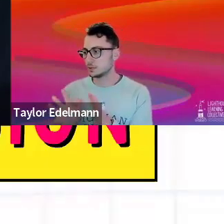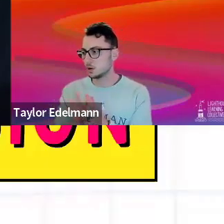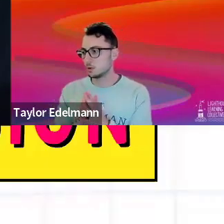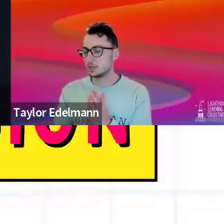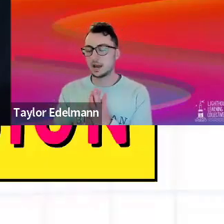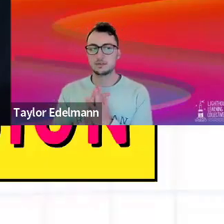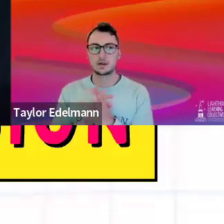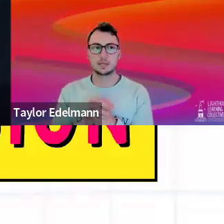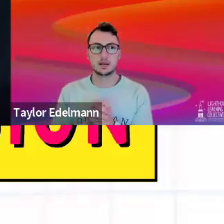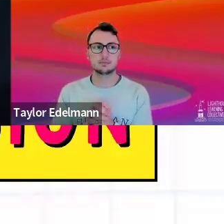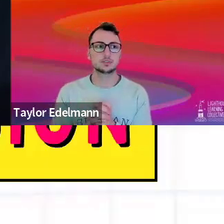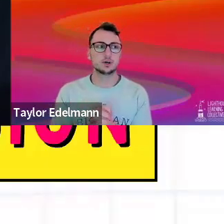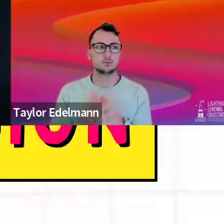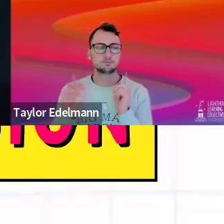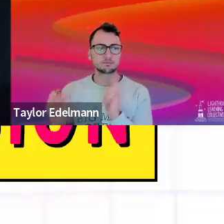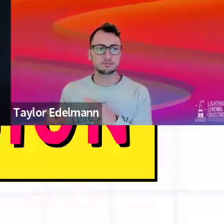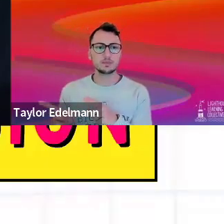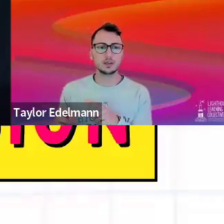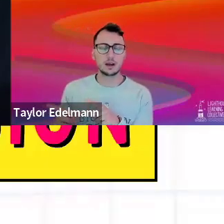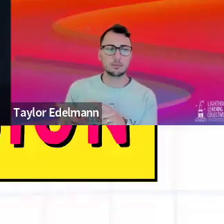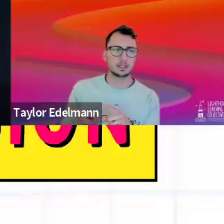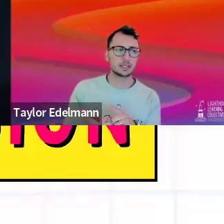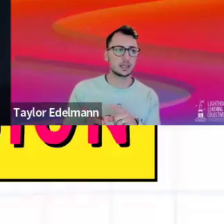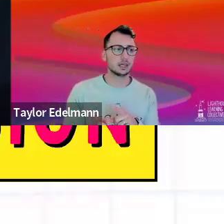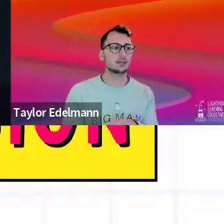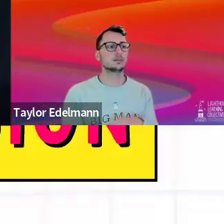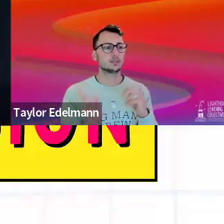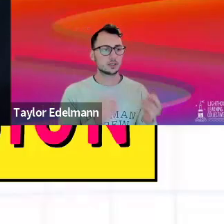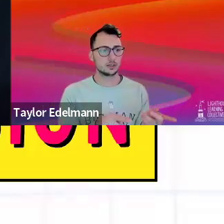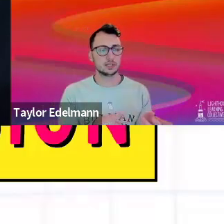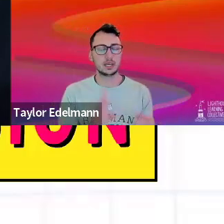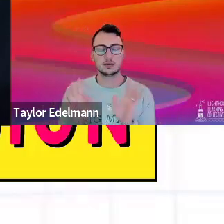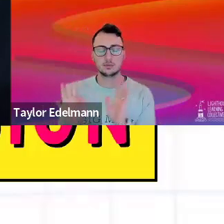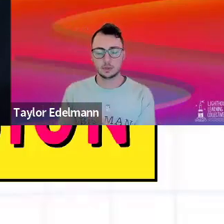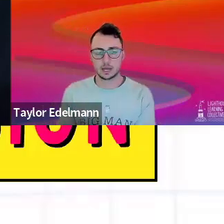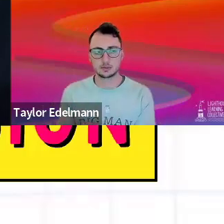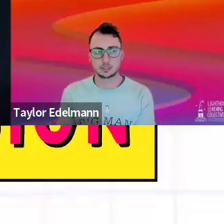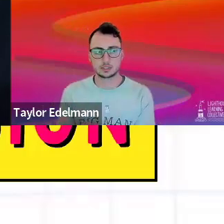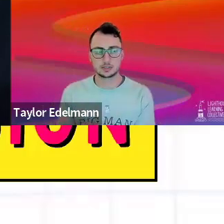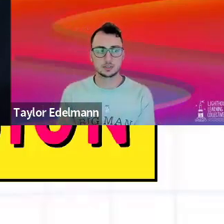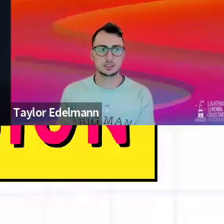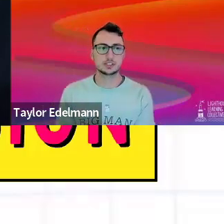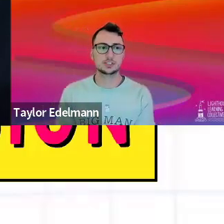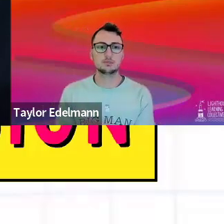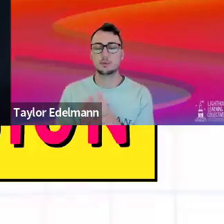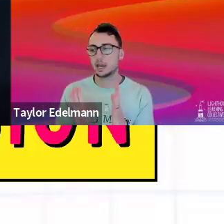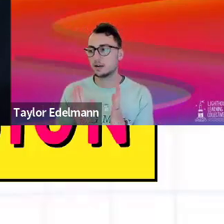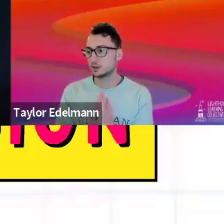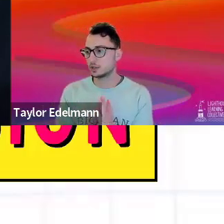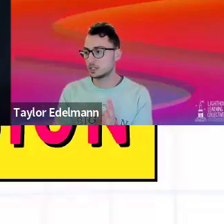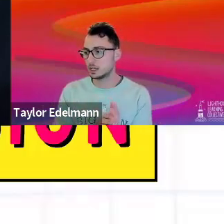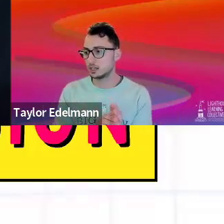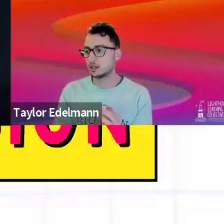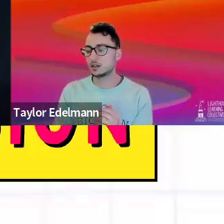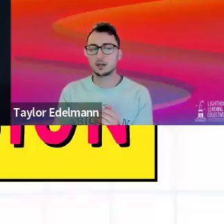want to let people know what we have coming up. So on May 2nd, it's our new date. We had to reschedule this session, but we